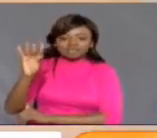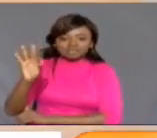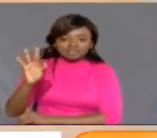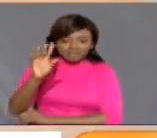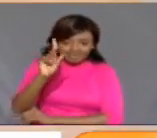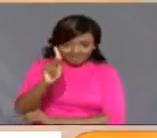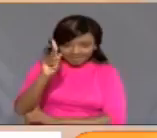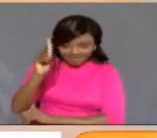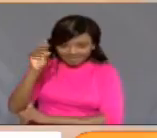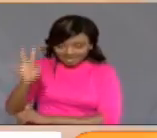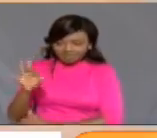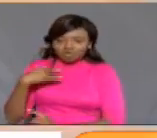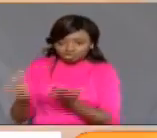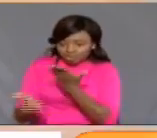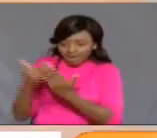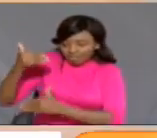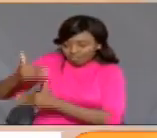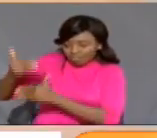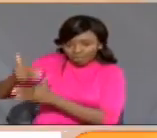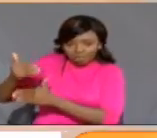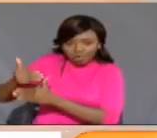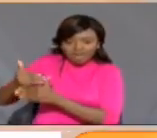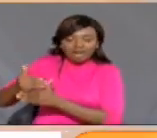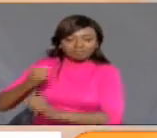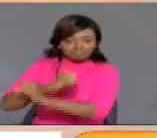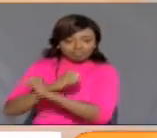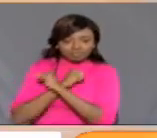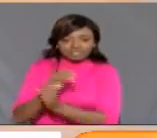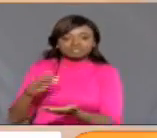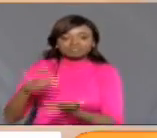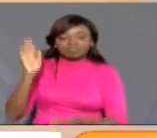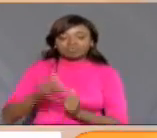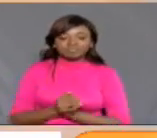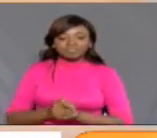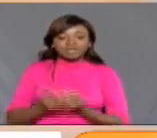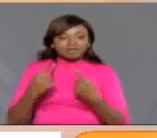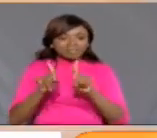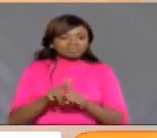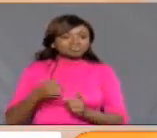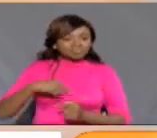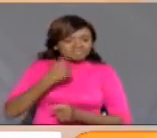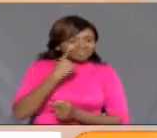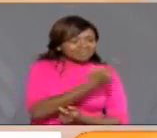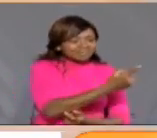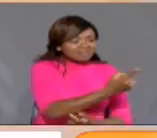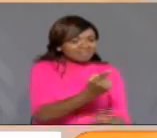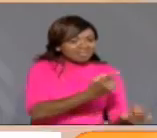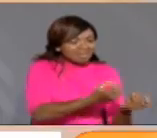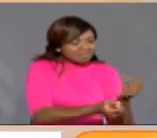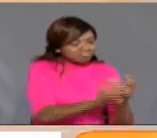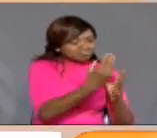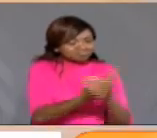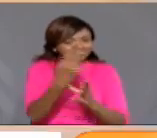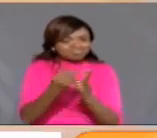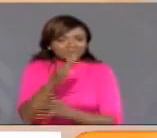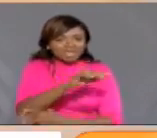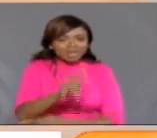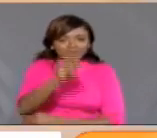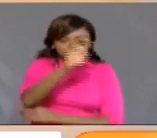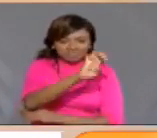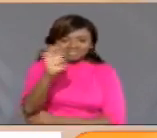Kenya and Somalia. And as Elfkas Lagat now reports, sporadic terror attacks are an evolving threat in northeastern